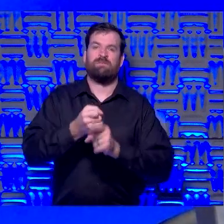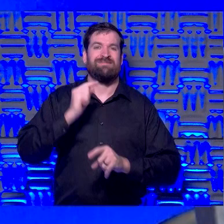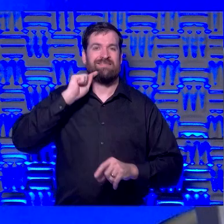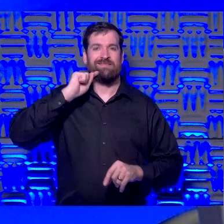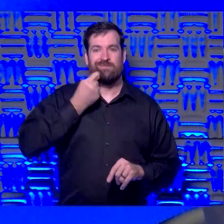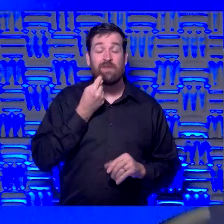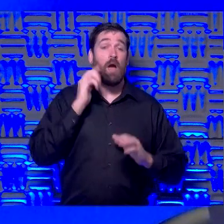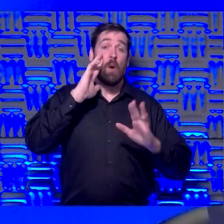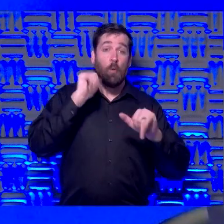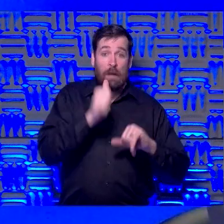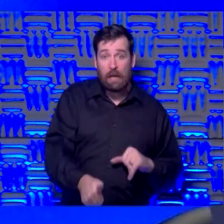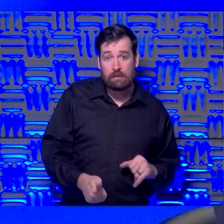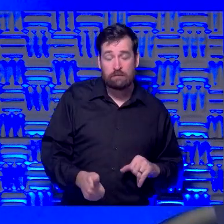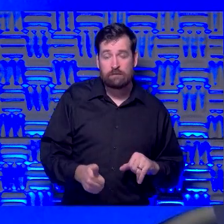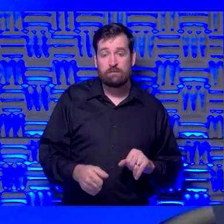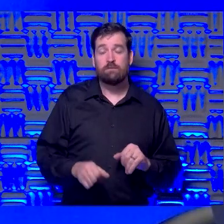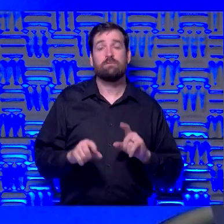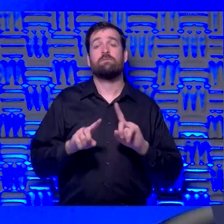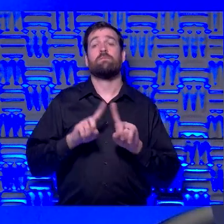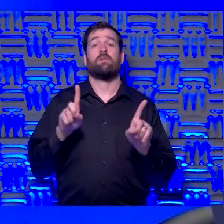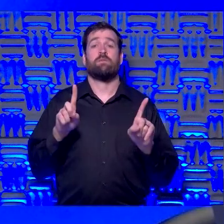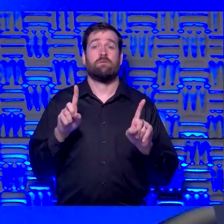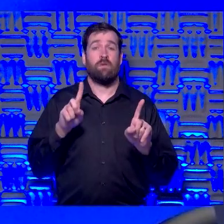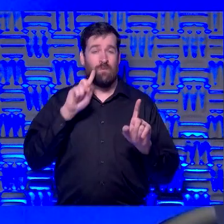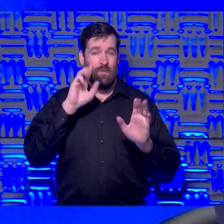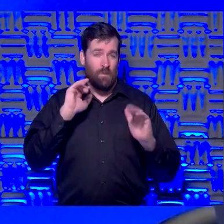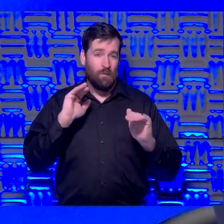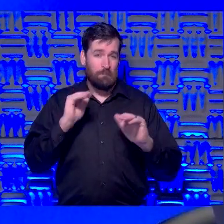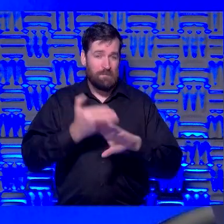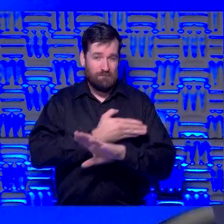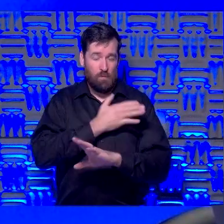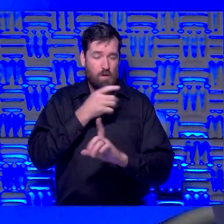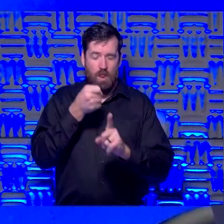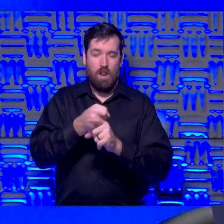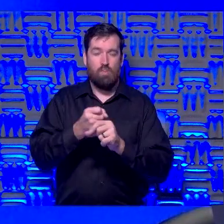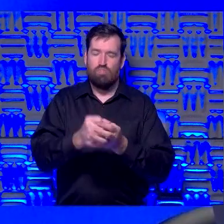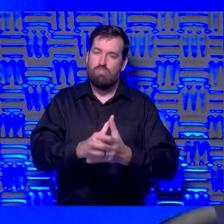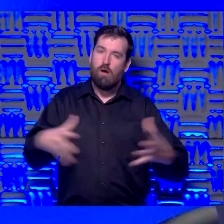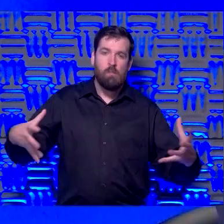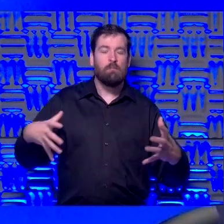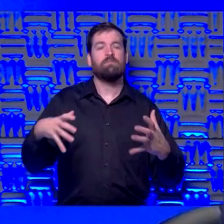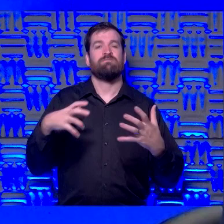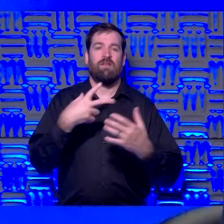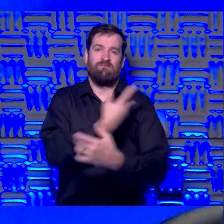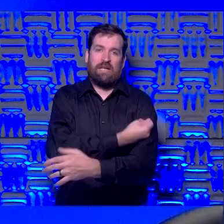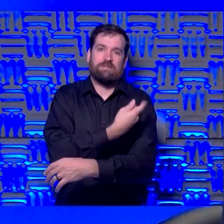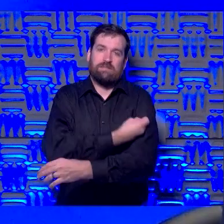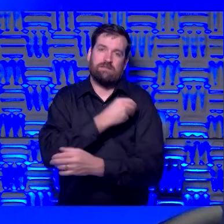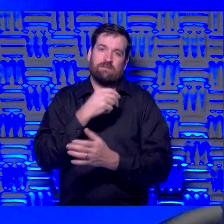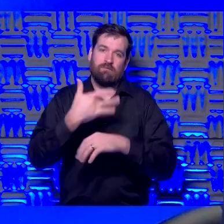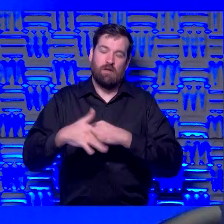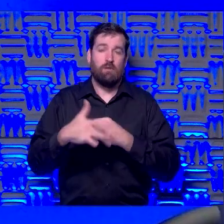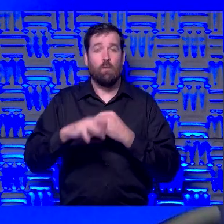hope not. Hopefully before that there will be a vaccine available, and so we will be able to get 1 or 2 vaccines or a